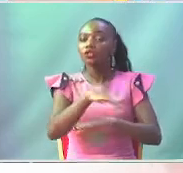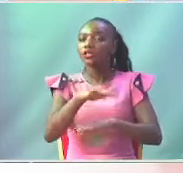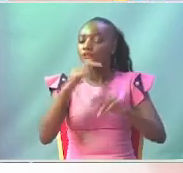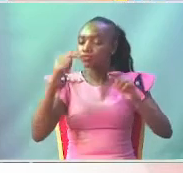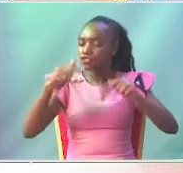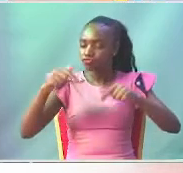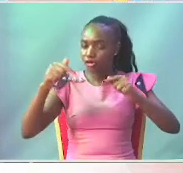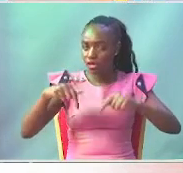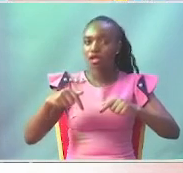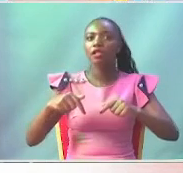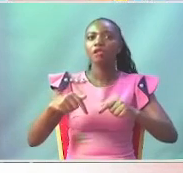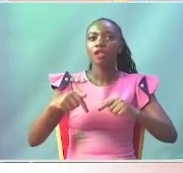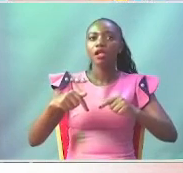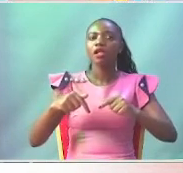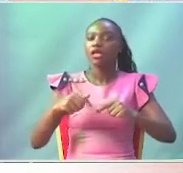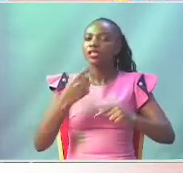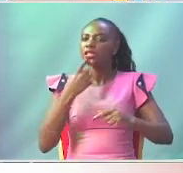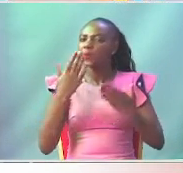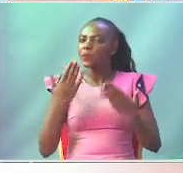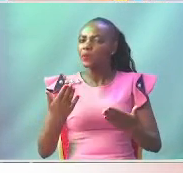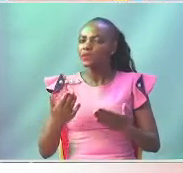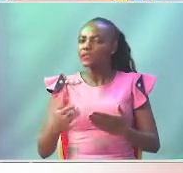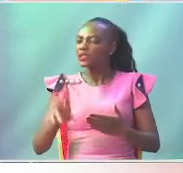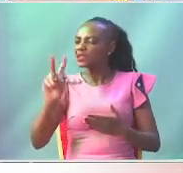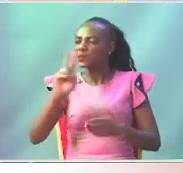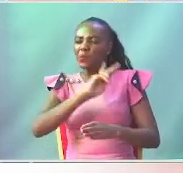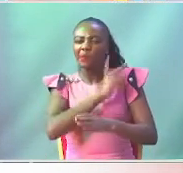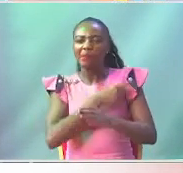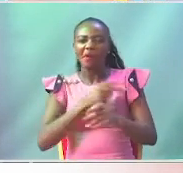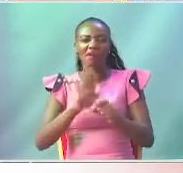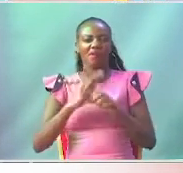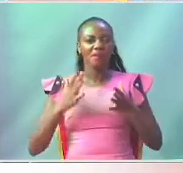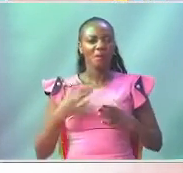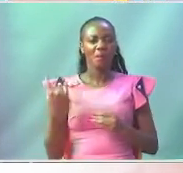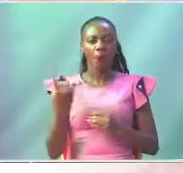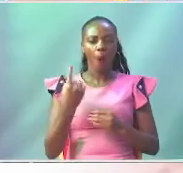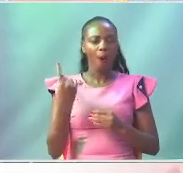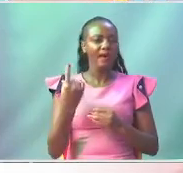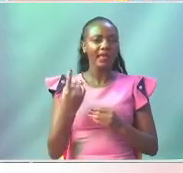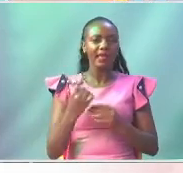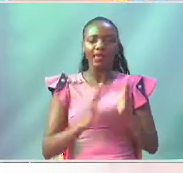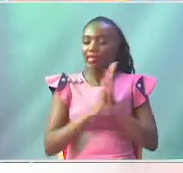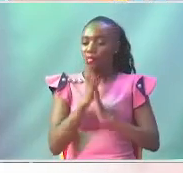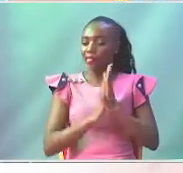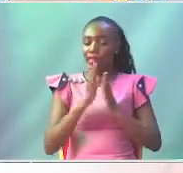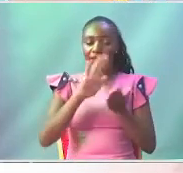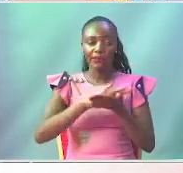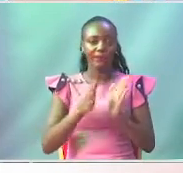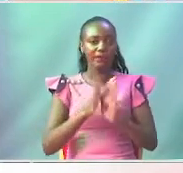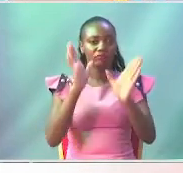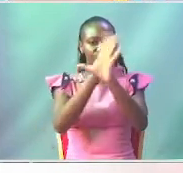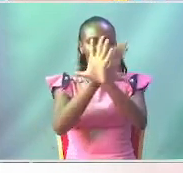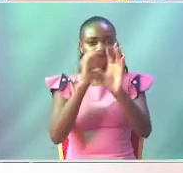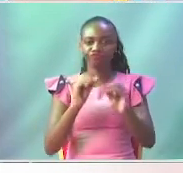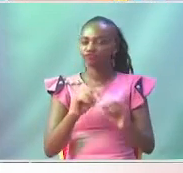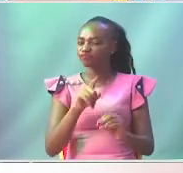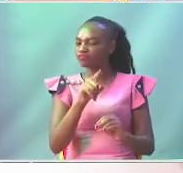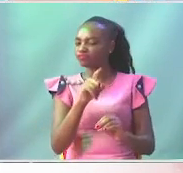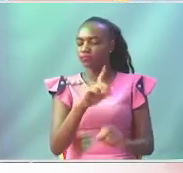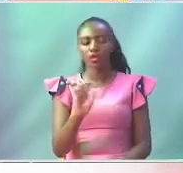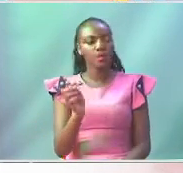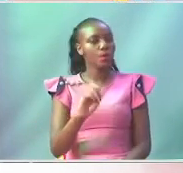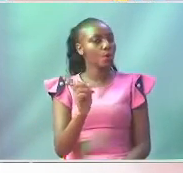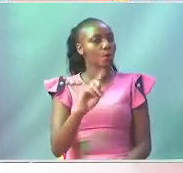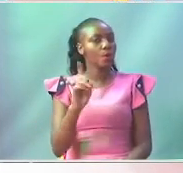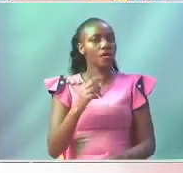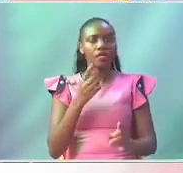has poked holes on the two horse narrative ahead of the August 9th presidential election, saying their narrative is misguided. The National Assembly Speaker